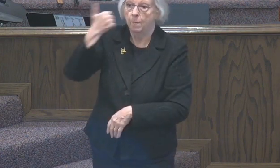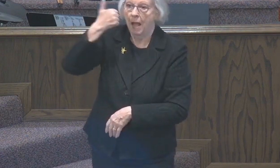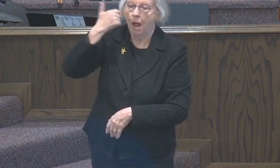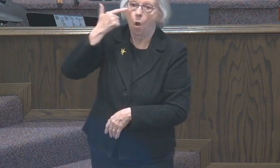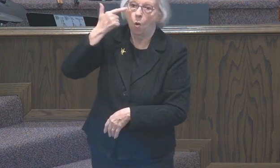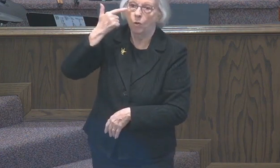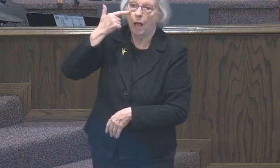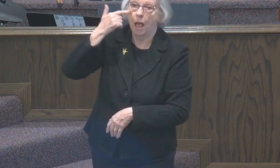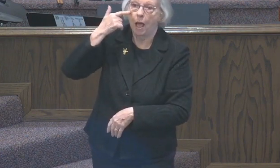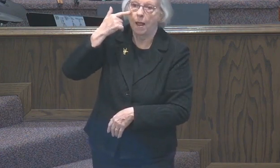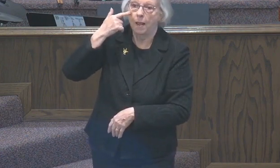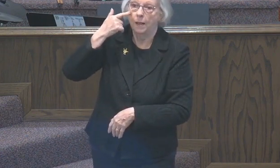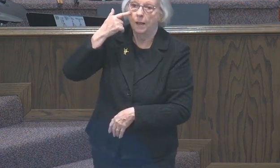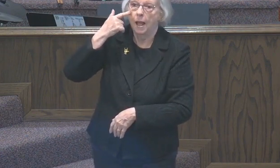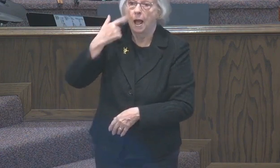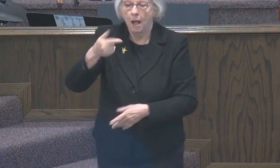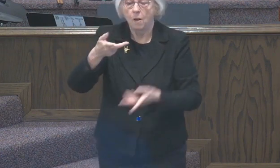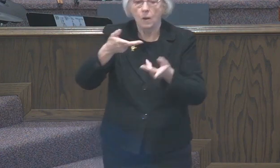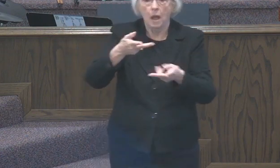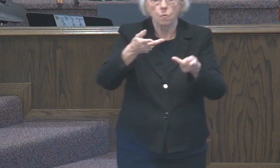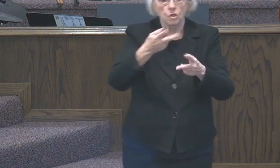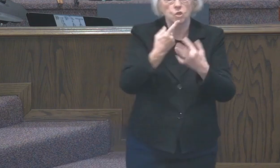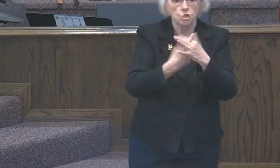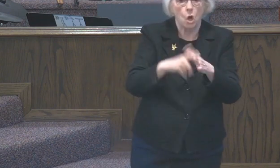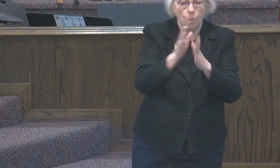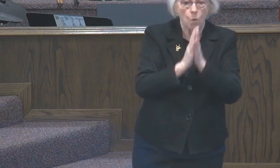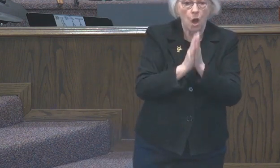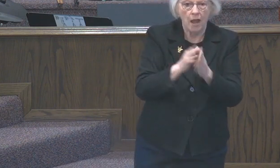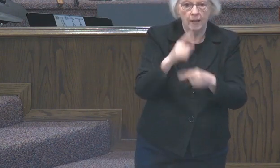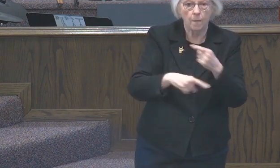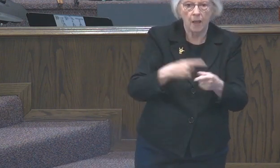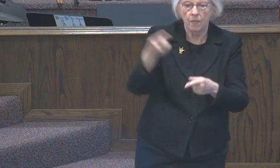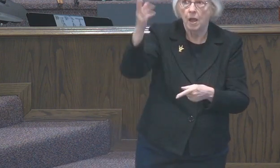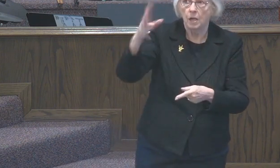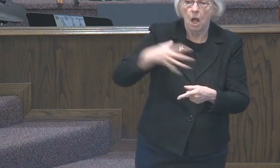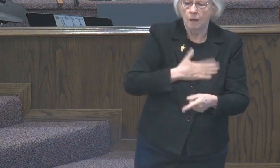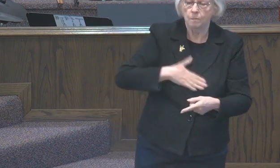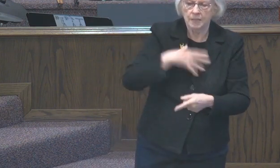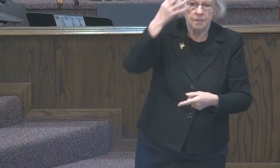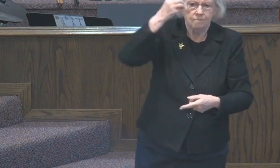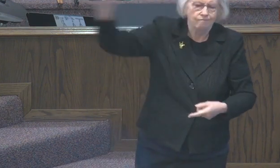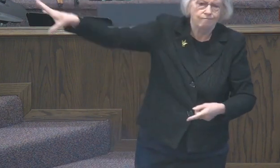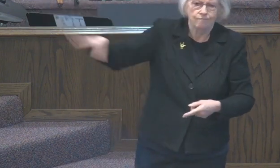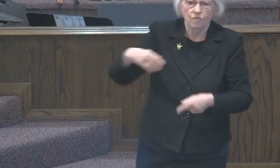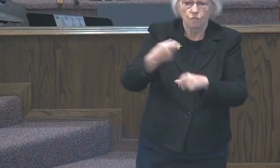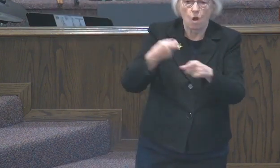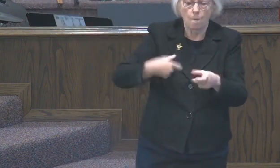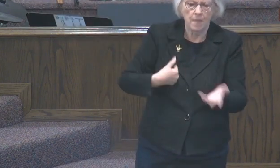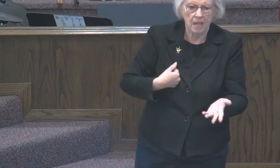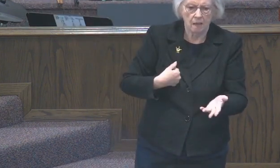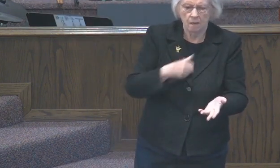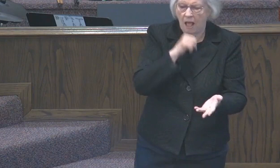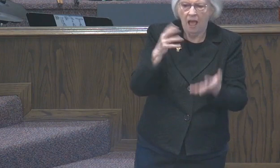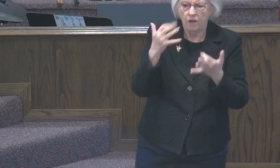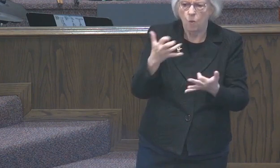Deal with your own plank. Help your brother with his speck. But there is a definite order to how you can